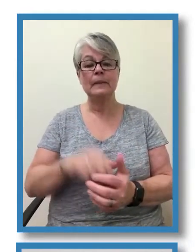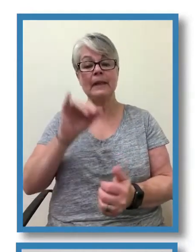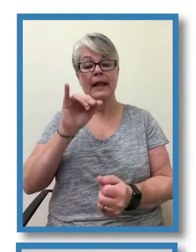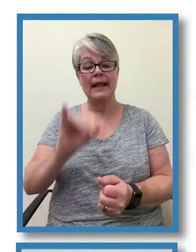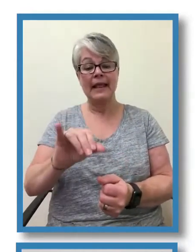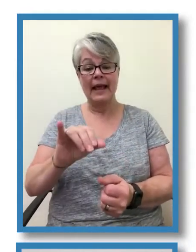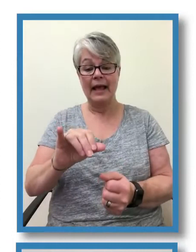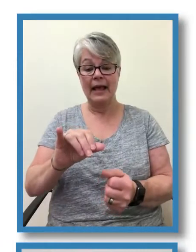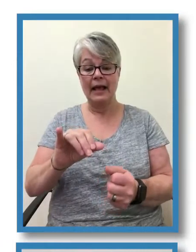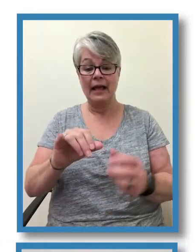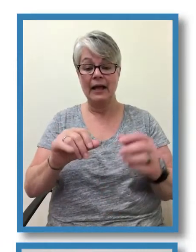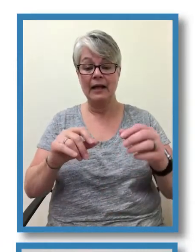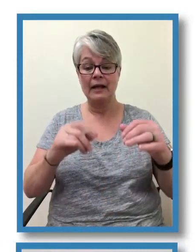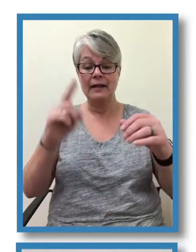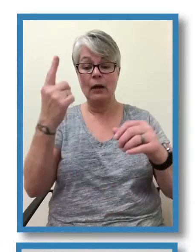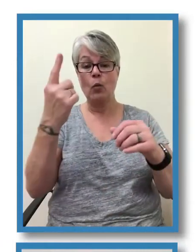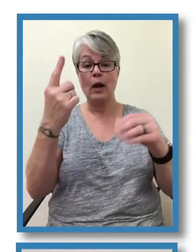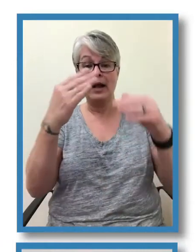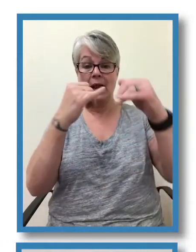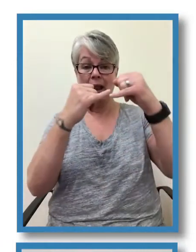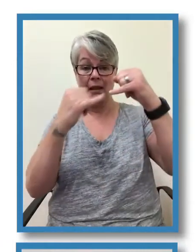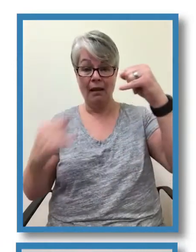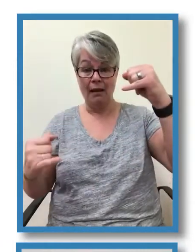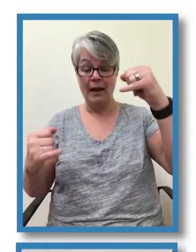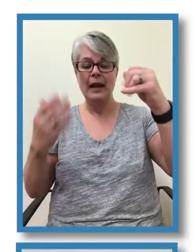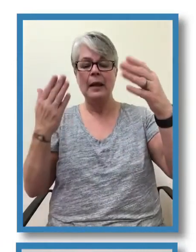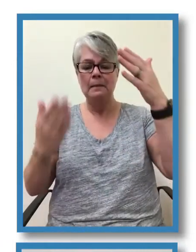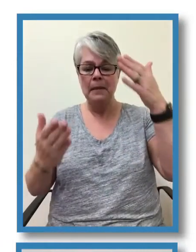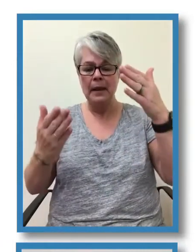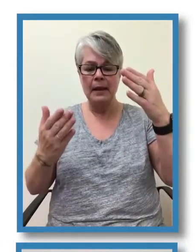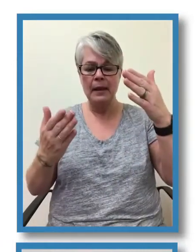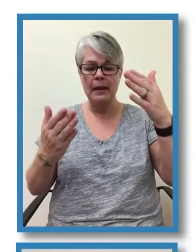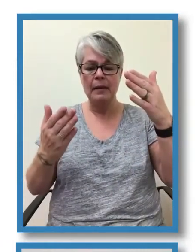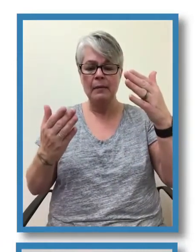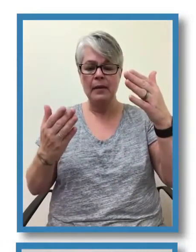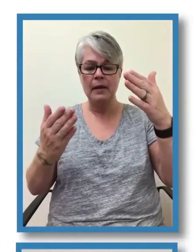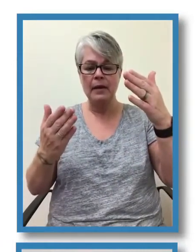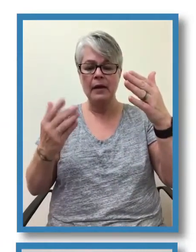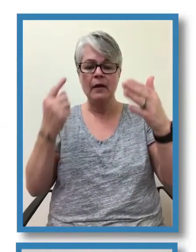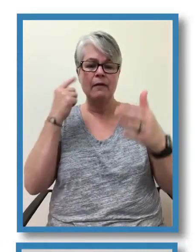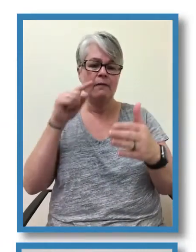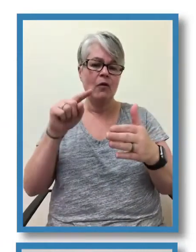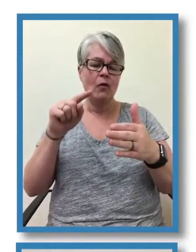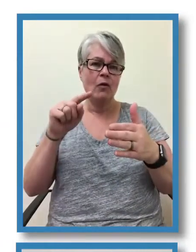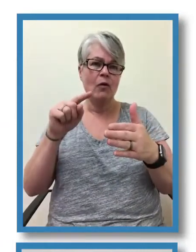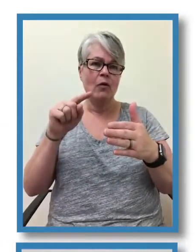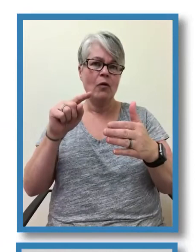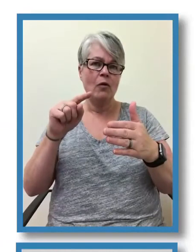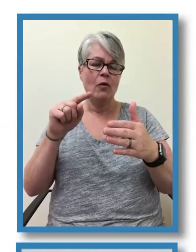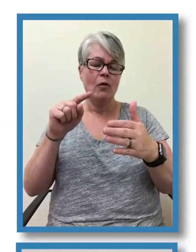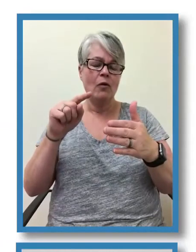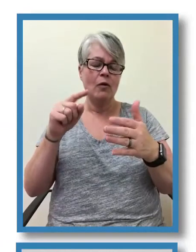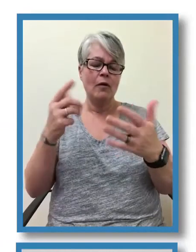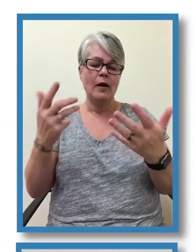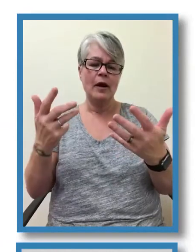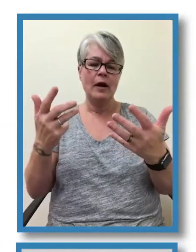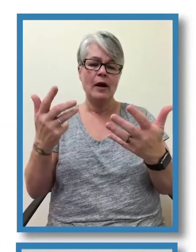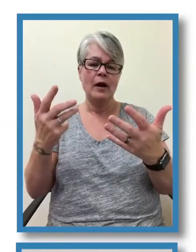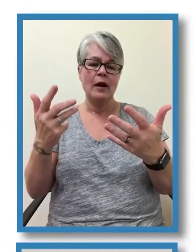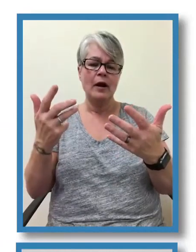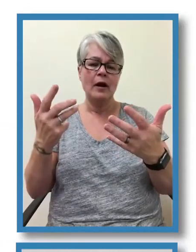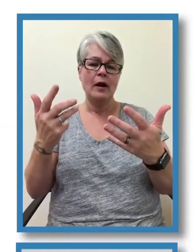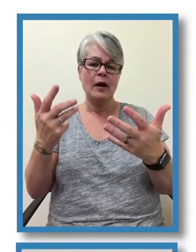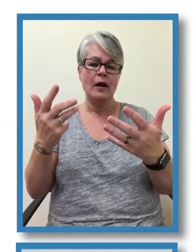3 cholinesterase inhibitor drugs that improve the symptoms in a very modest way if you get a response. And then a person